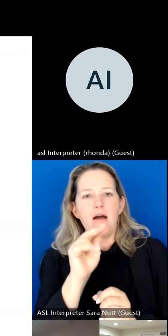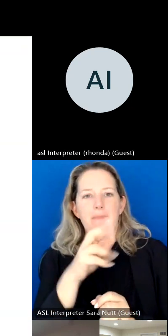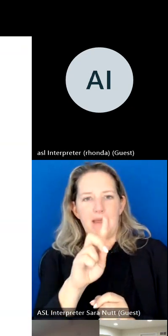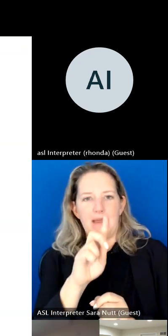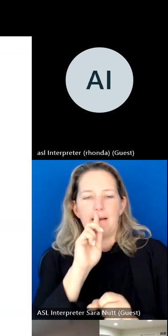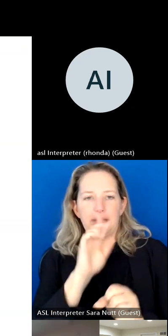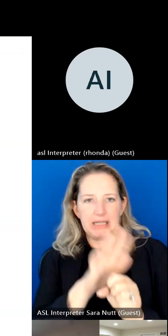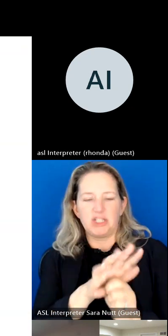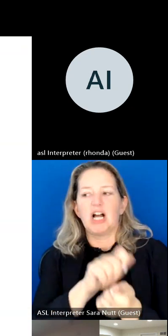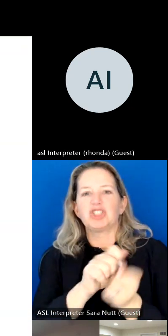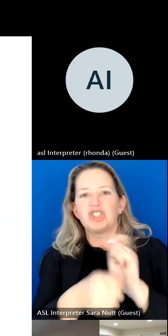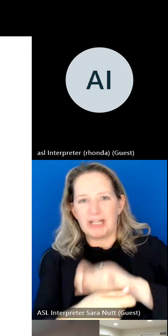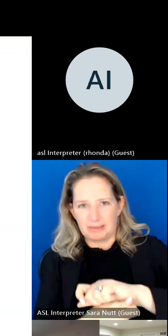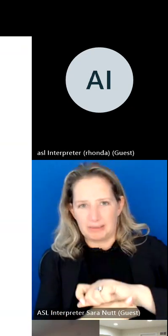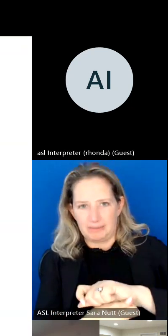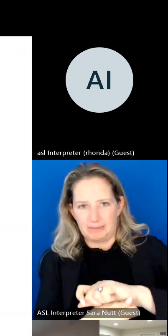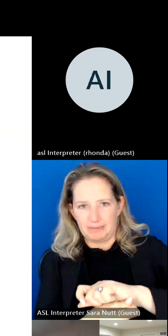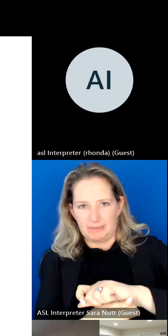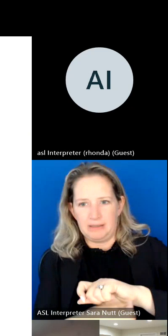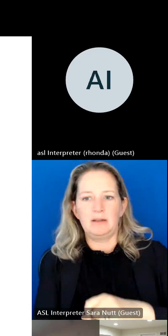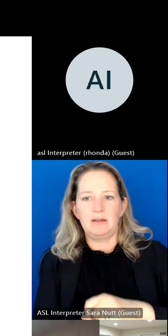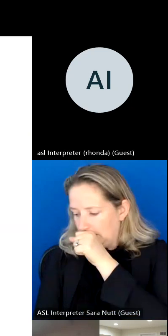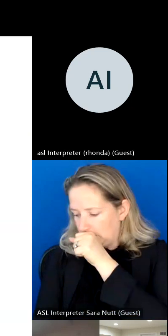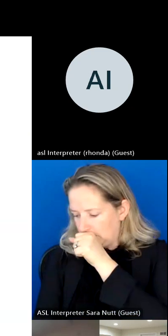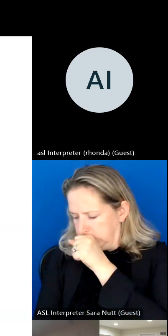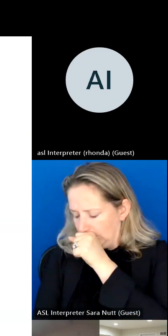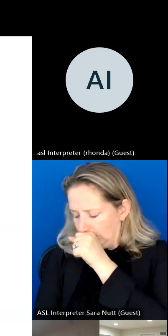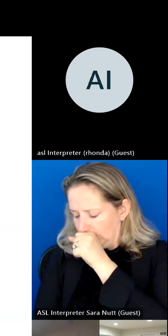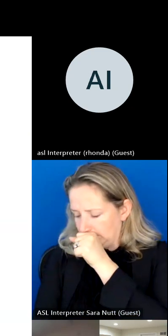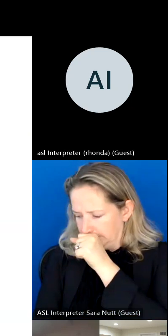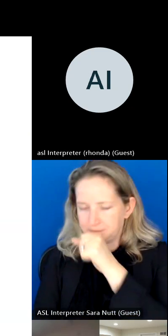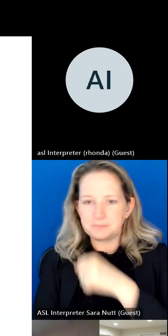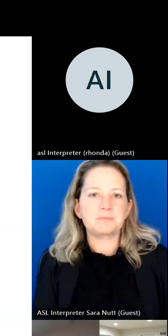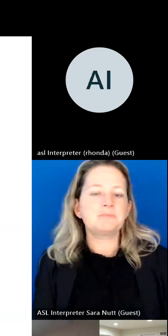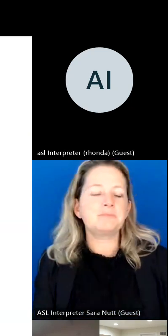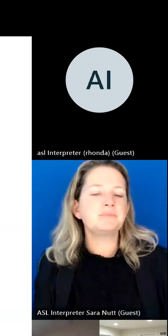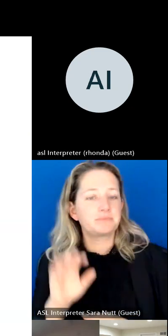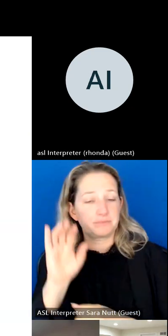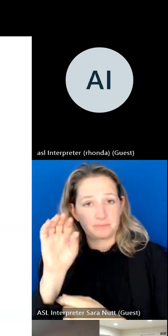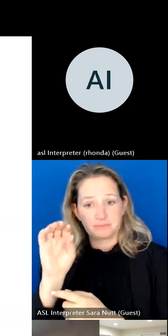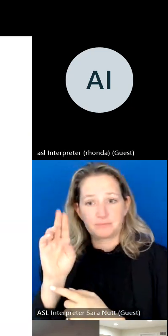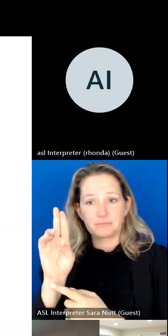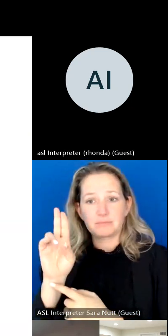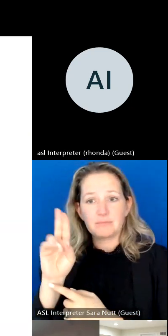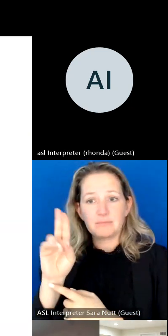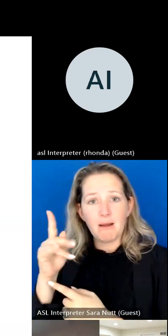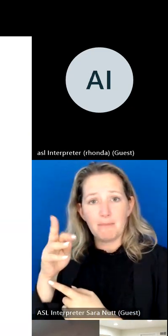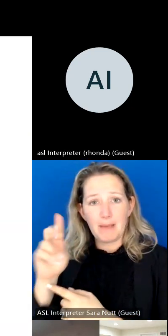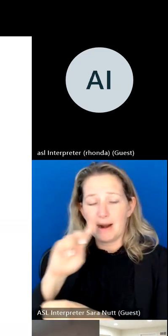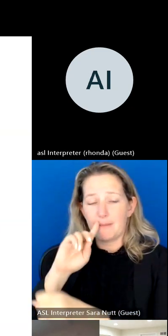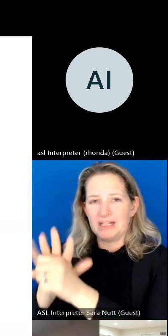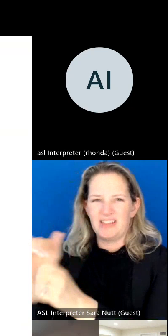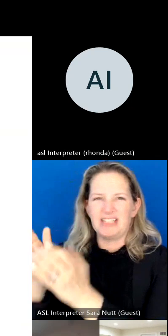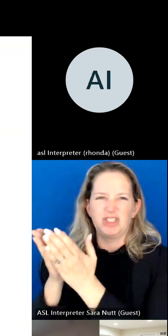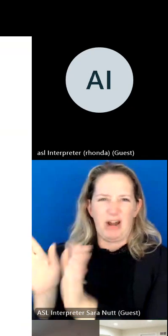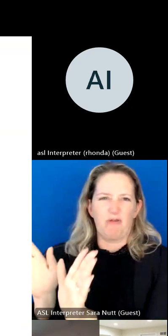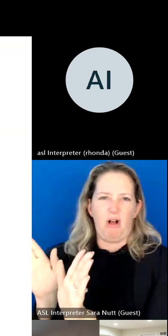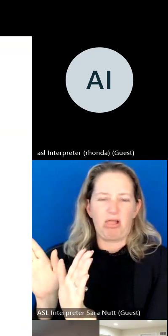An adjustment to unpaid obligations is generally when you have that timing